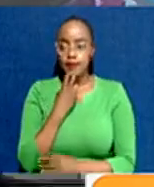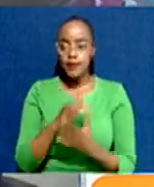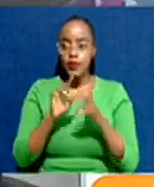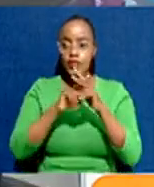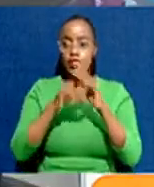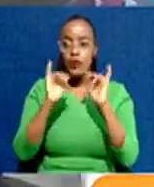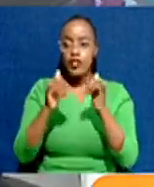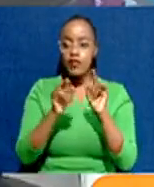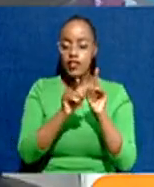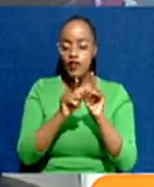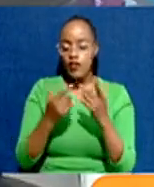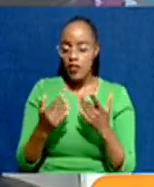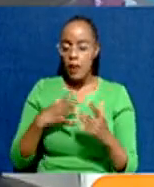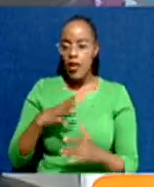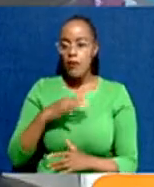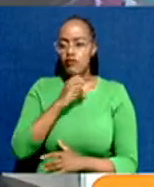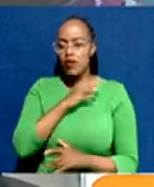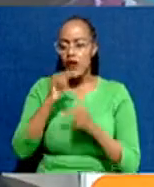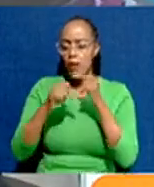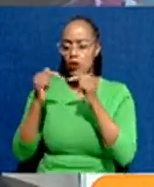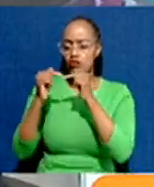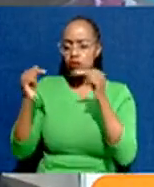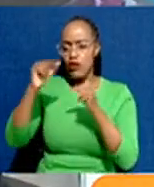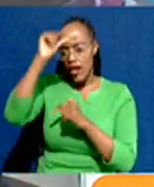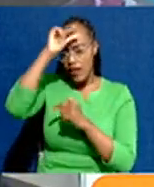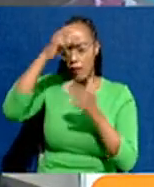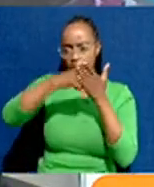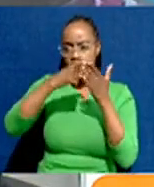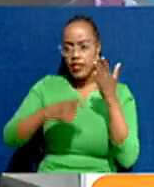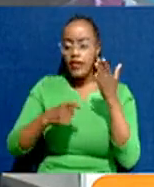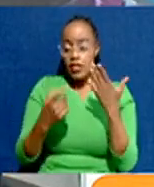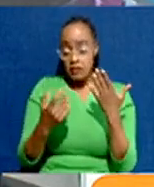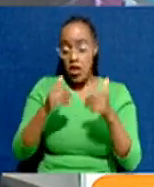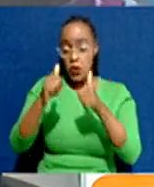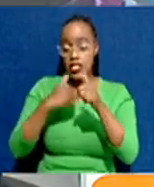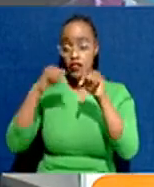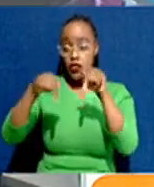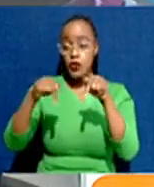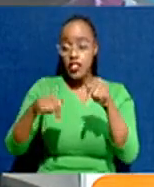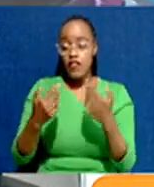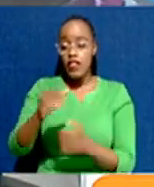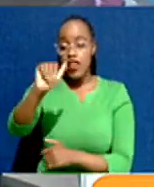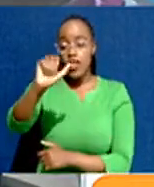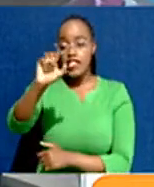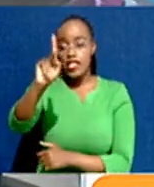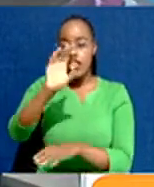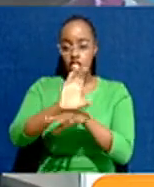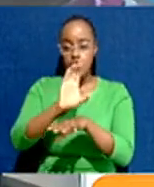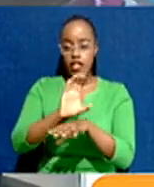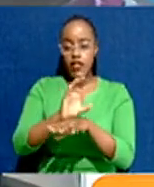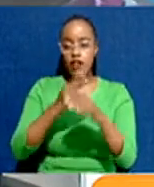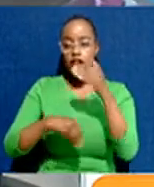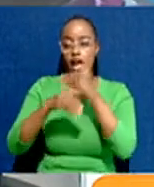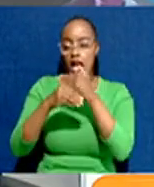We begin with a growing public outrage over the controversial government taxation offensive. And today, the Anglican Church of Kenya has added